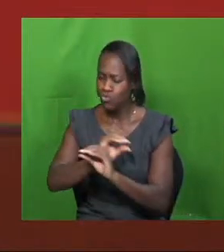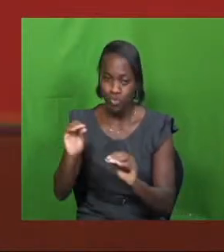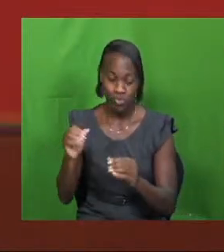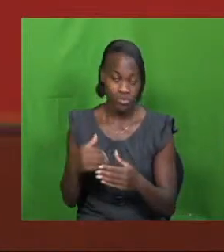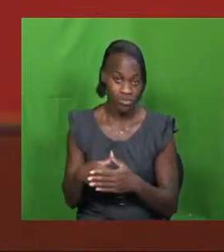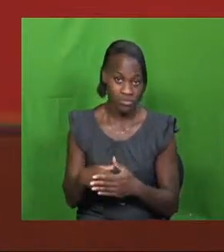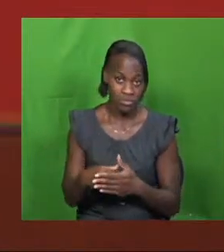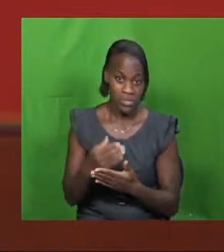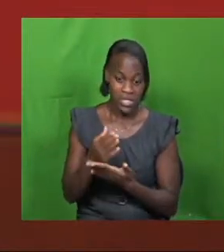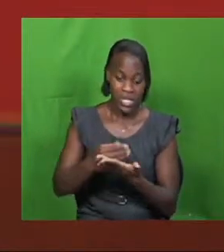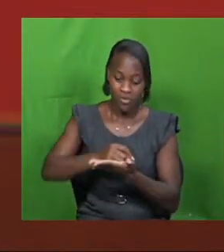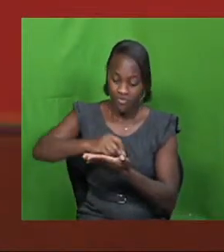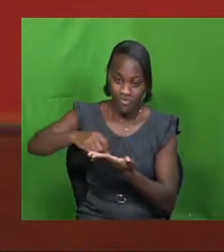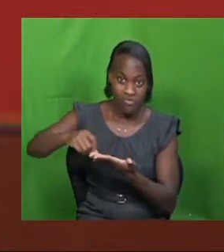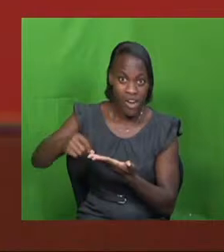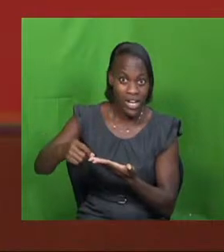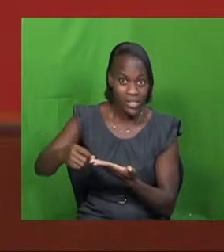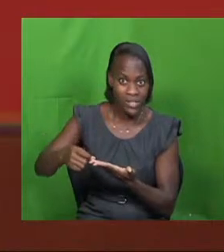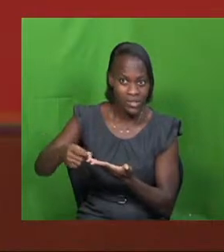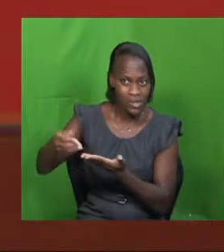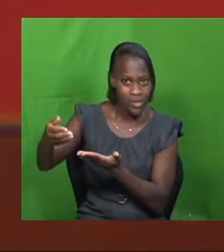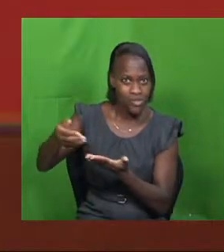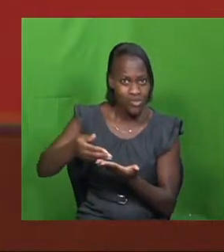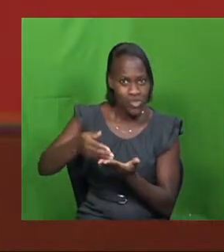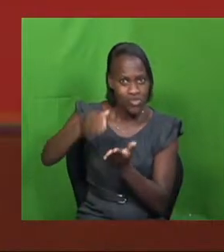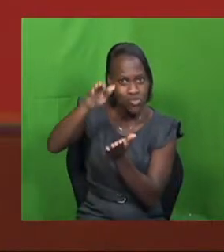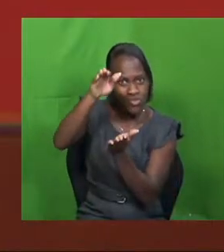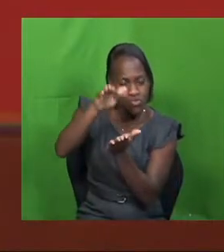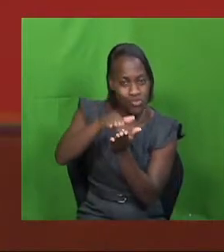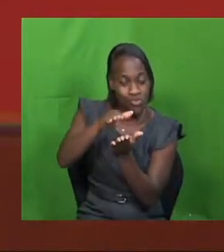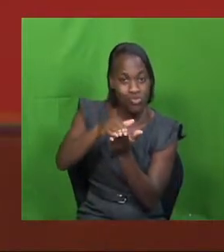reduce our budget in some areas by 50%.